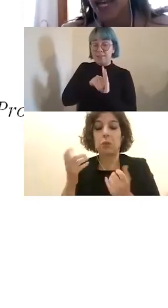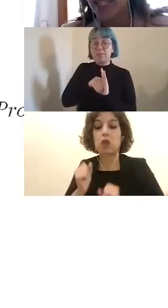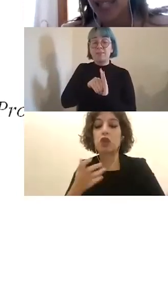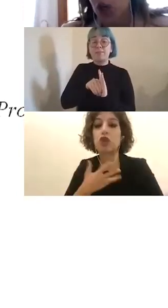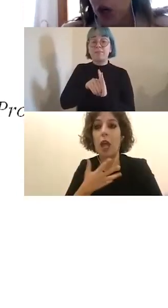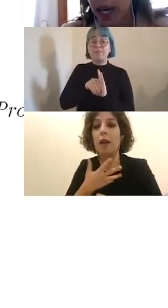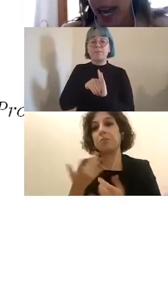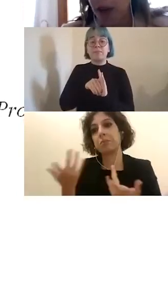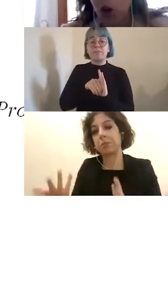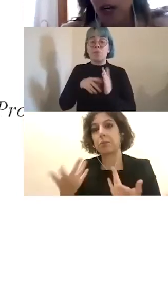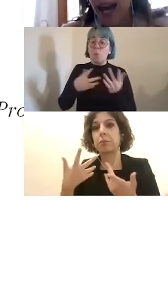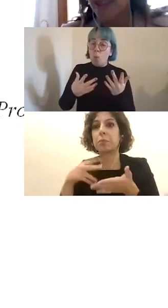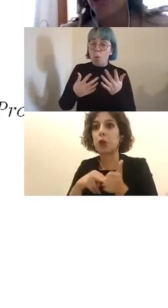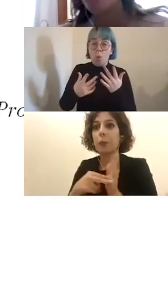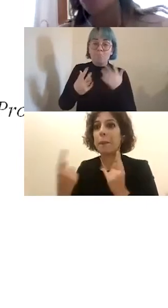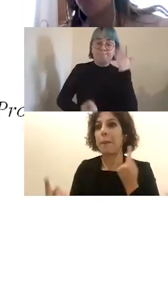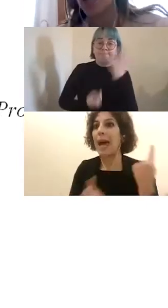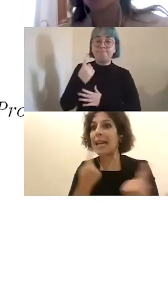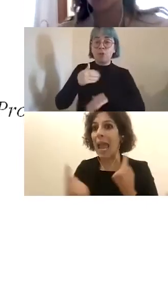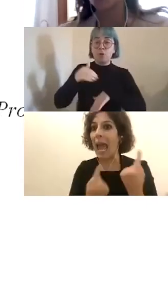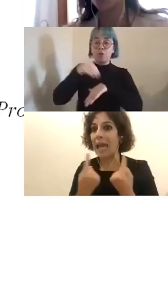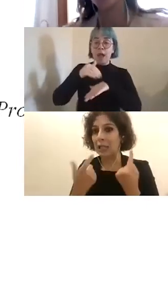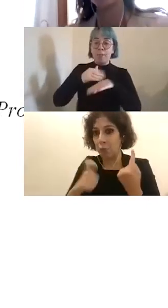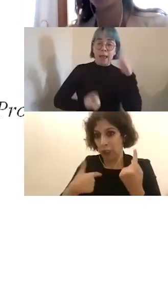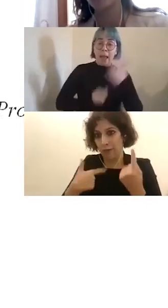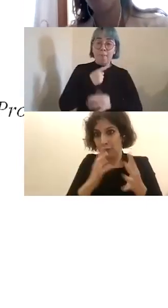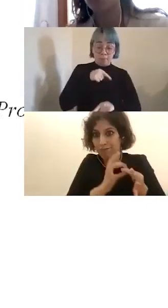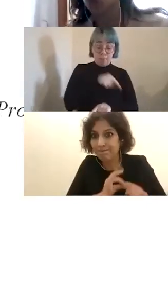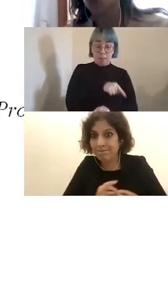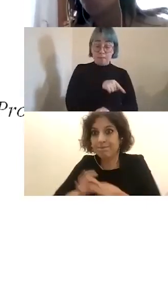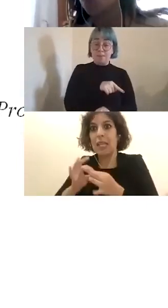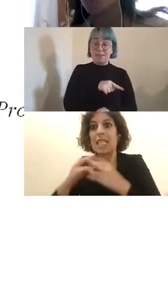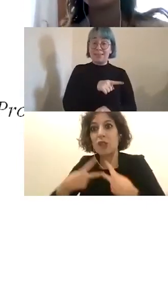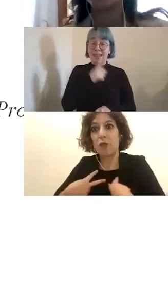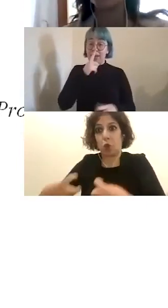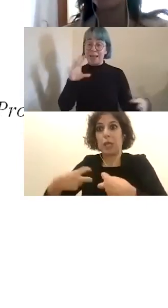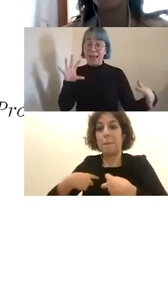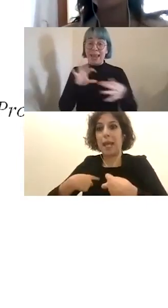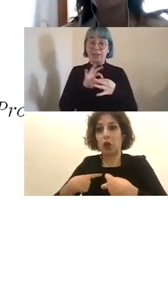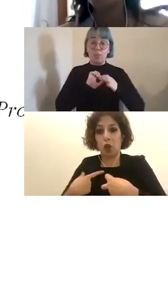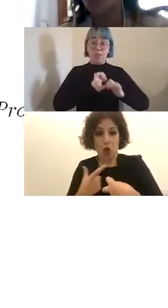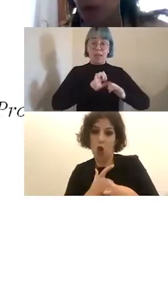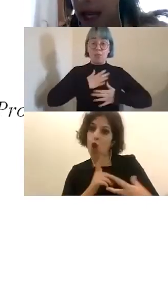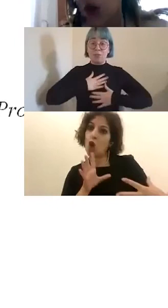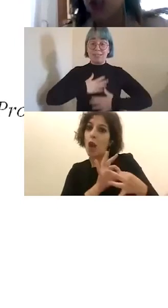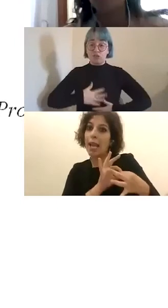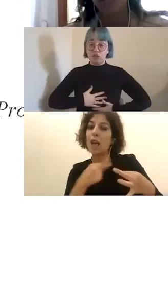in case of crimes committed by them correlated to their condition